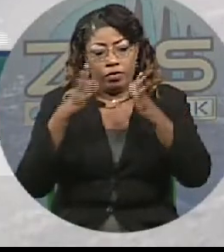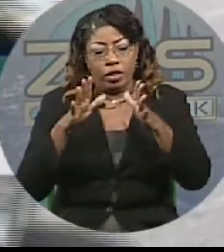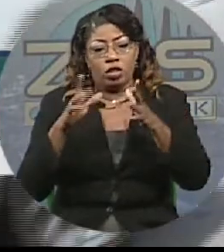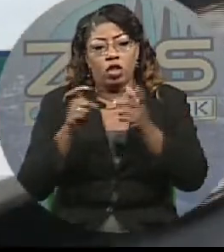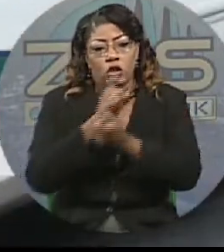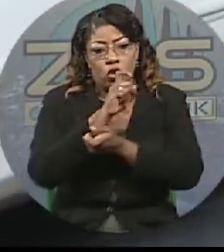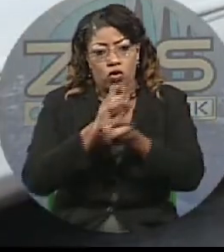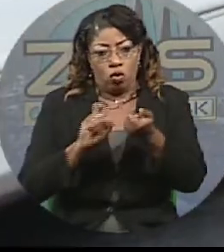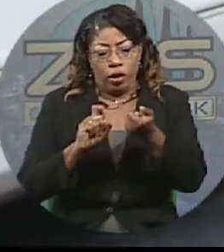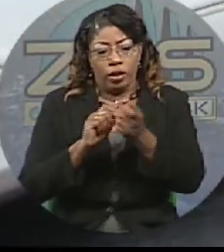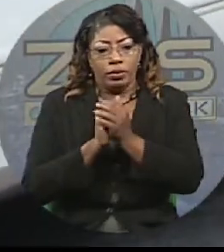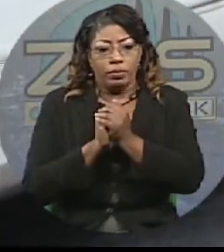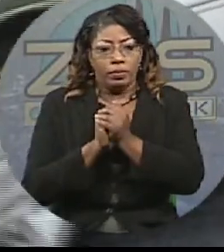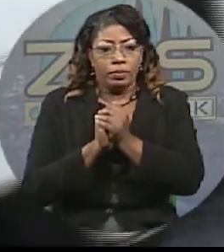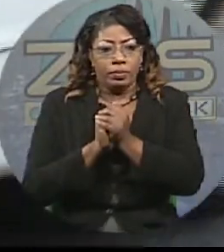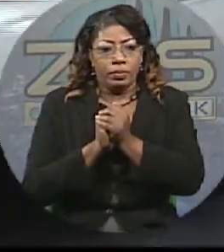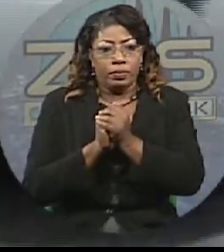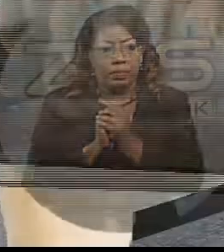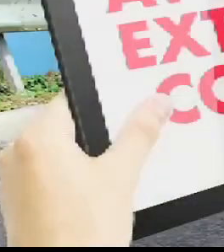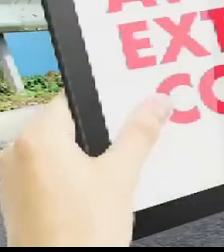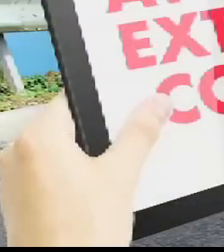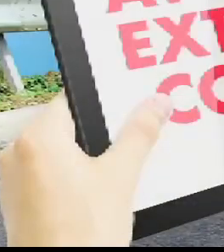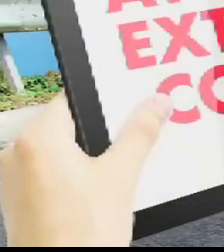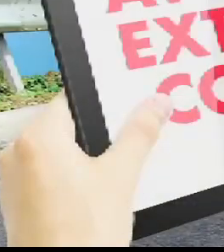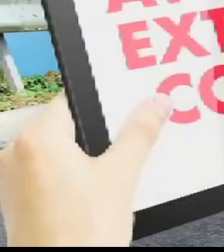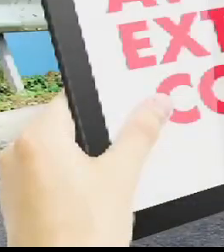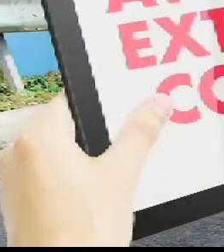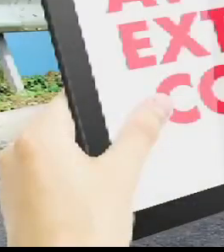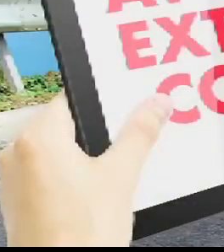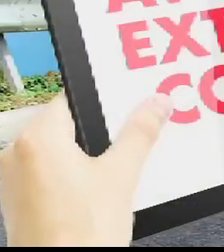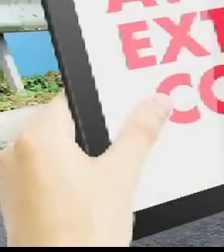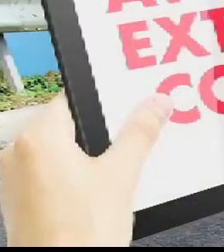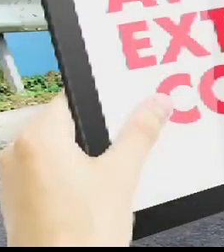Carla Palmer, ZNS Network News. This portion of the